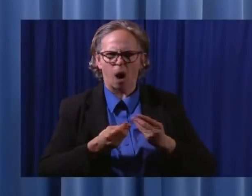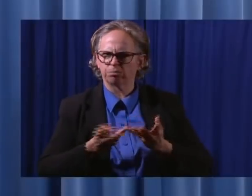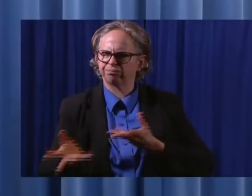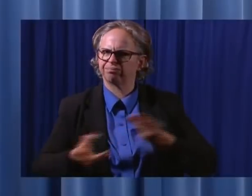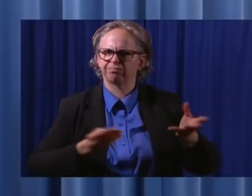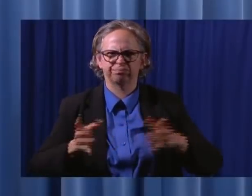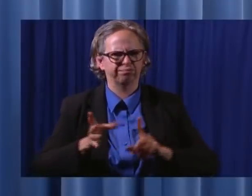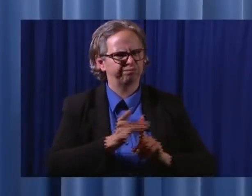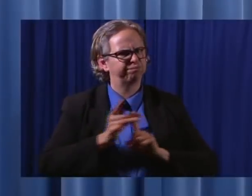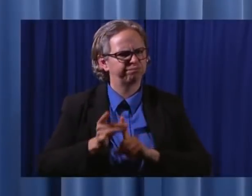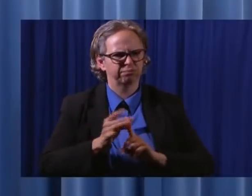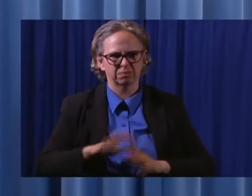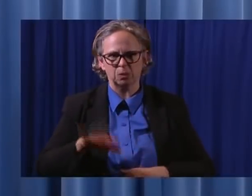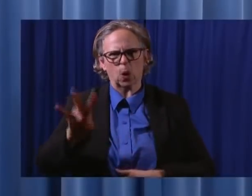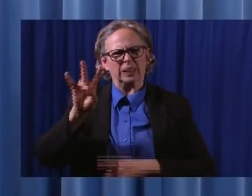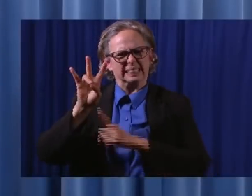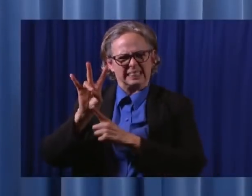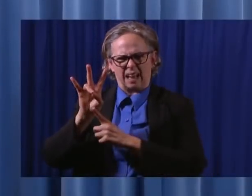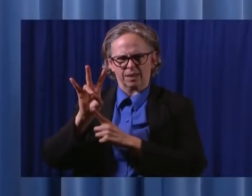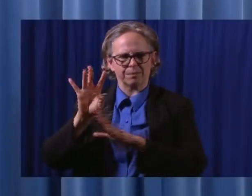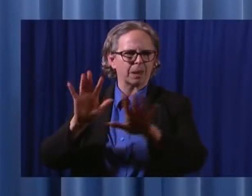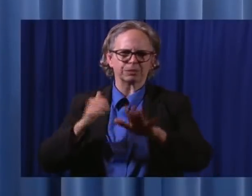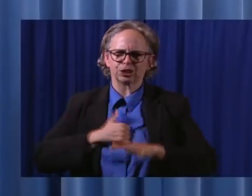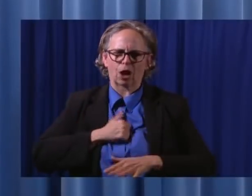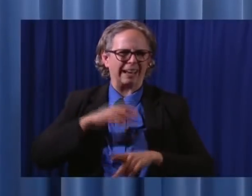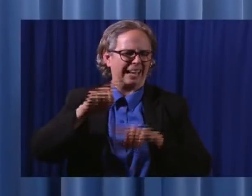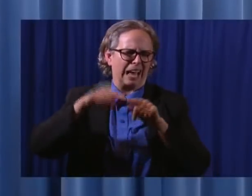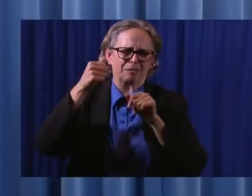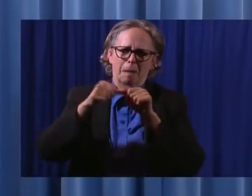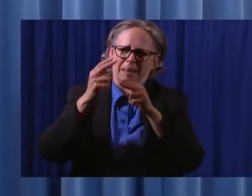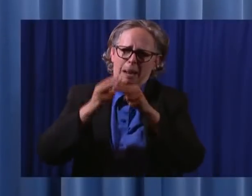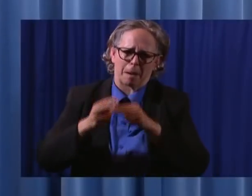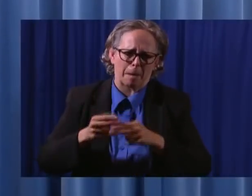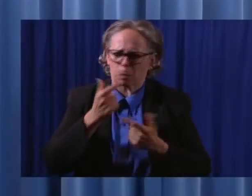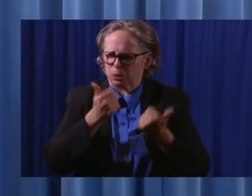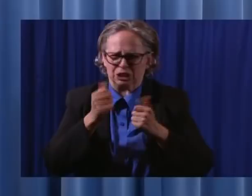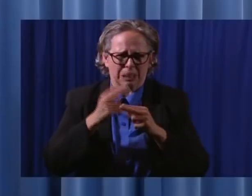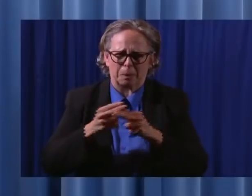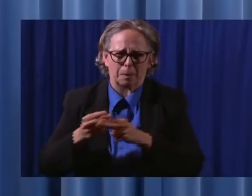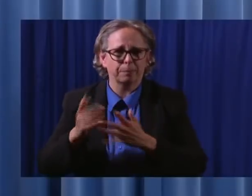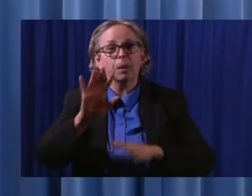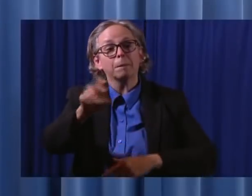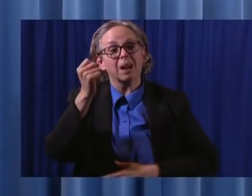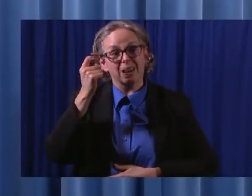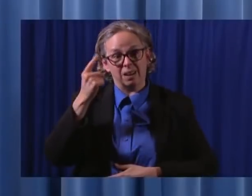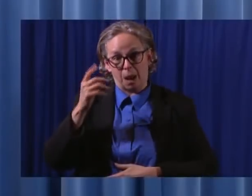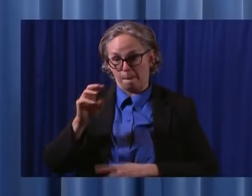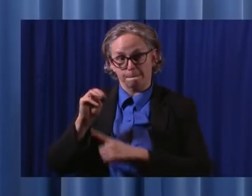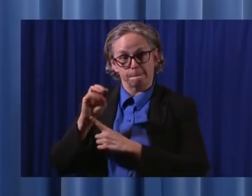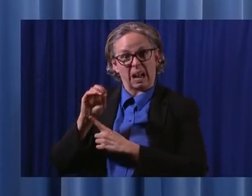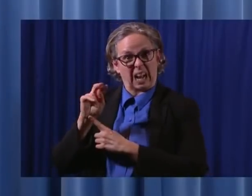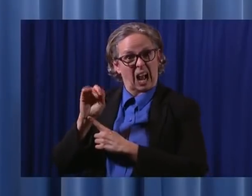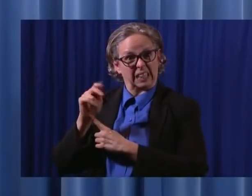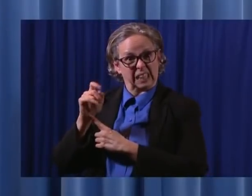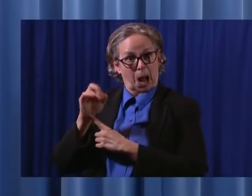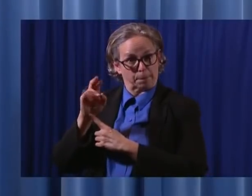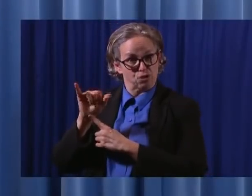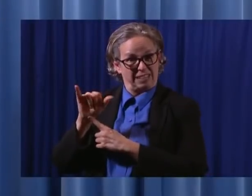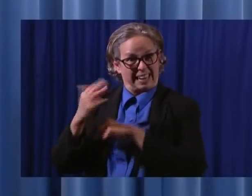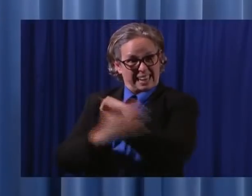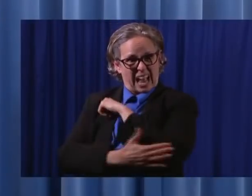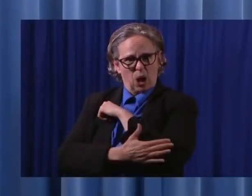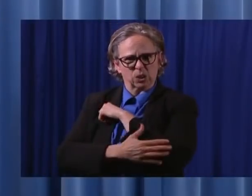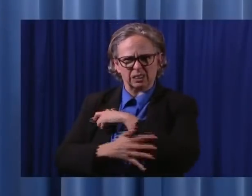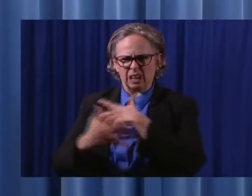and I apologize, I don't have them in front of me, but out of that 7, Montgomery County was going the wrong way on 4,